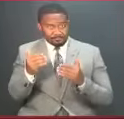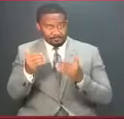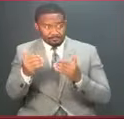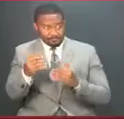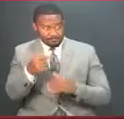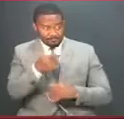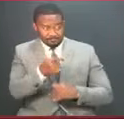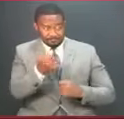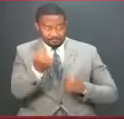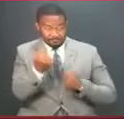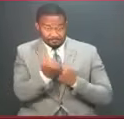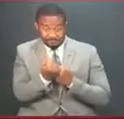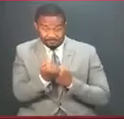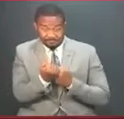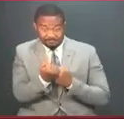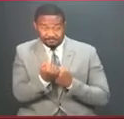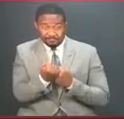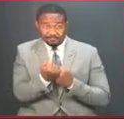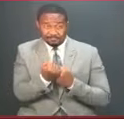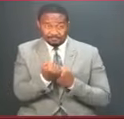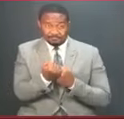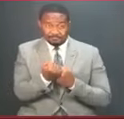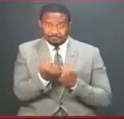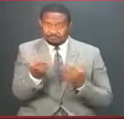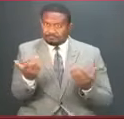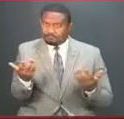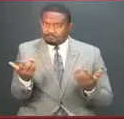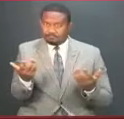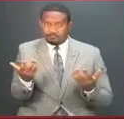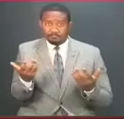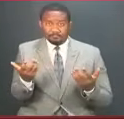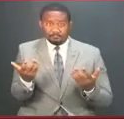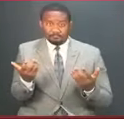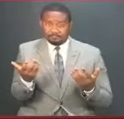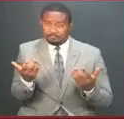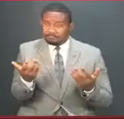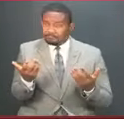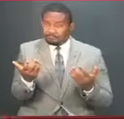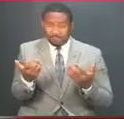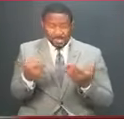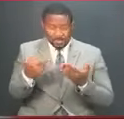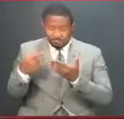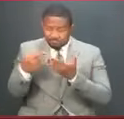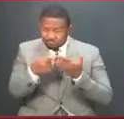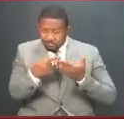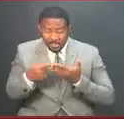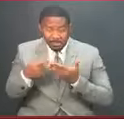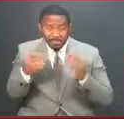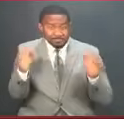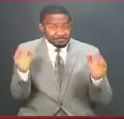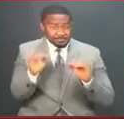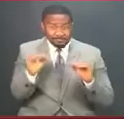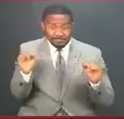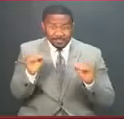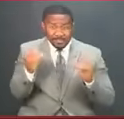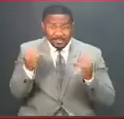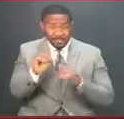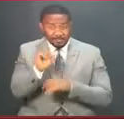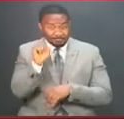seconded. Since there is no further consideration, I put the